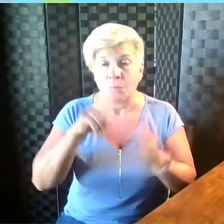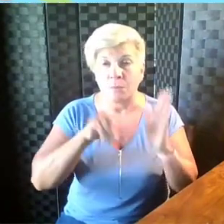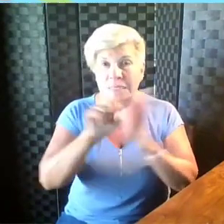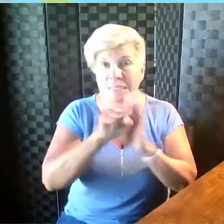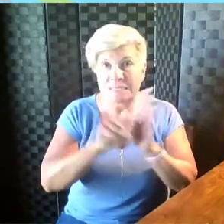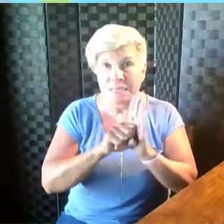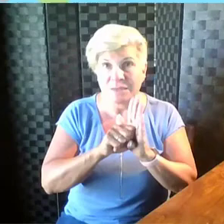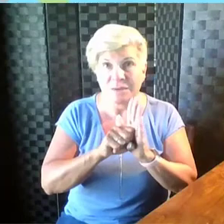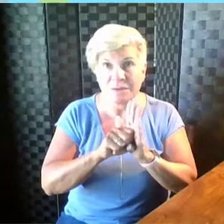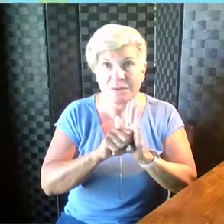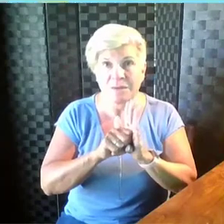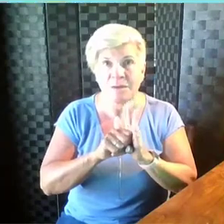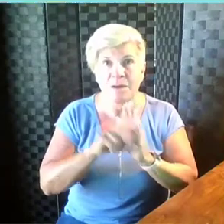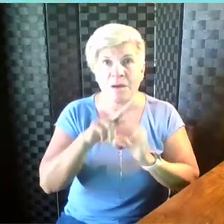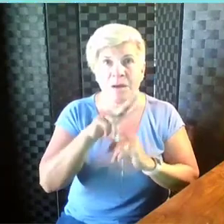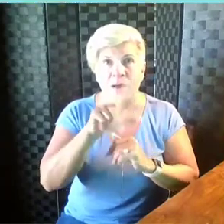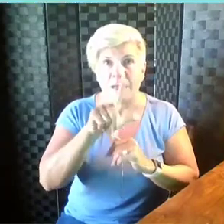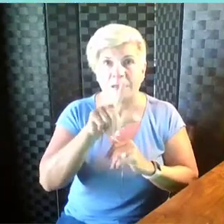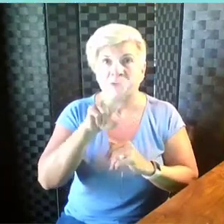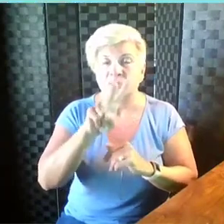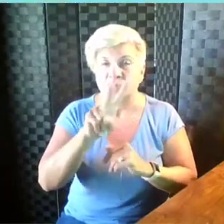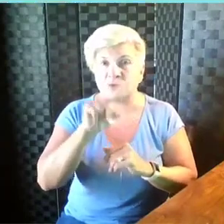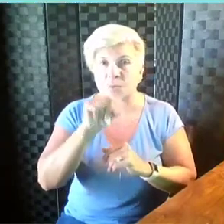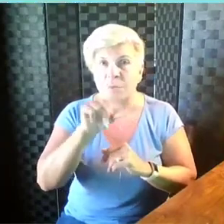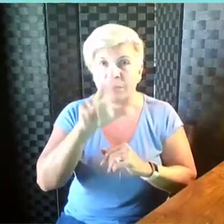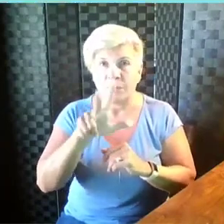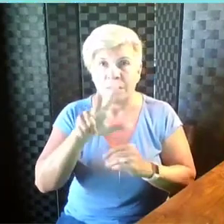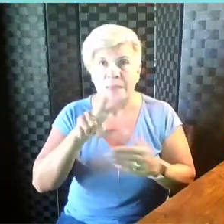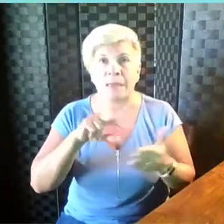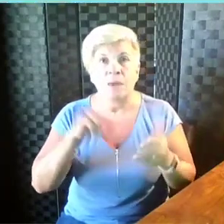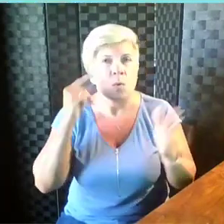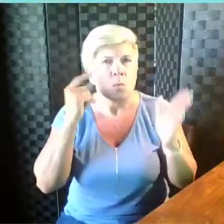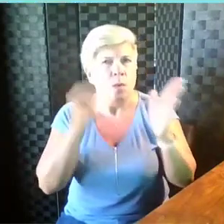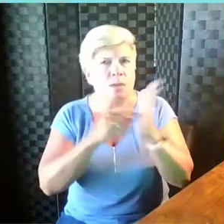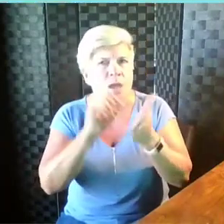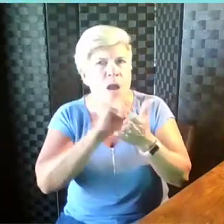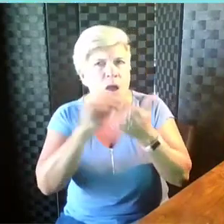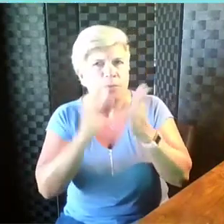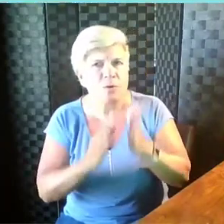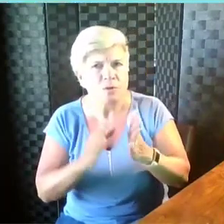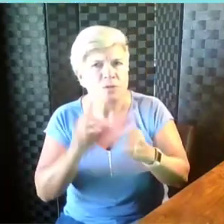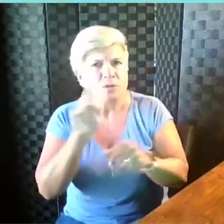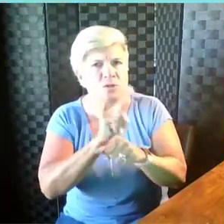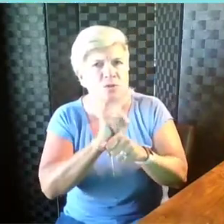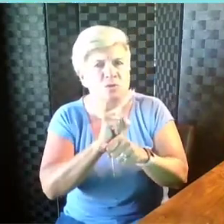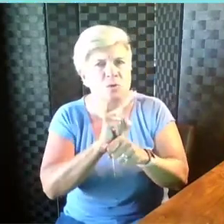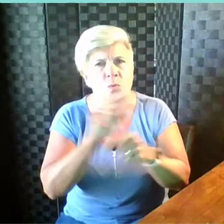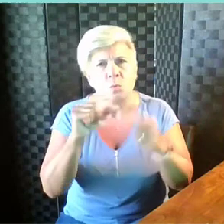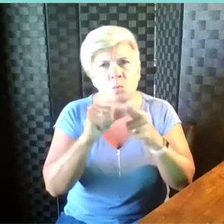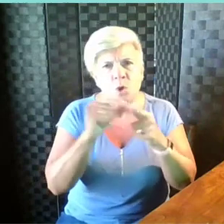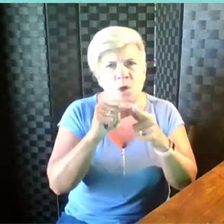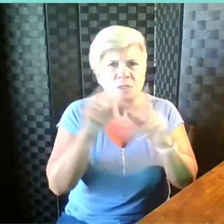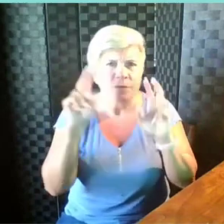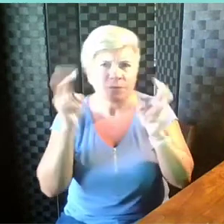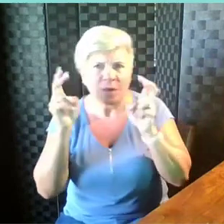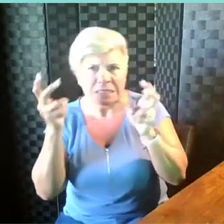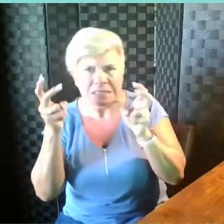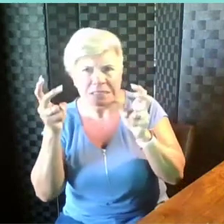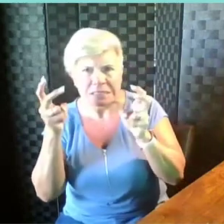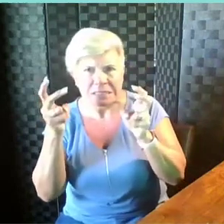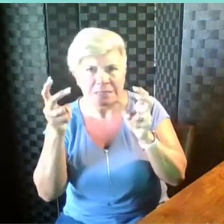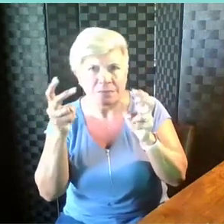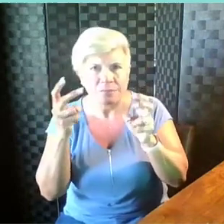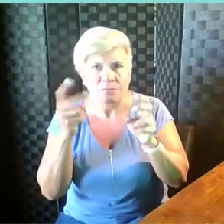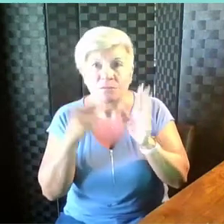2.3. And it states to recognize that authors use words and phrases, for example, regular